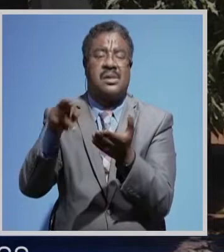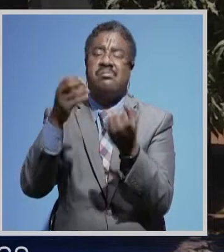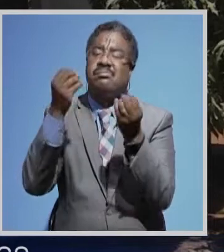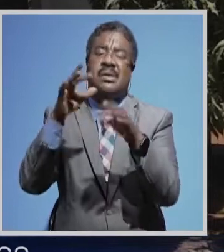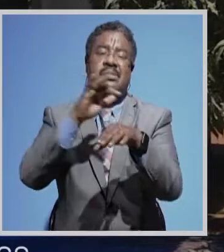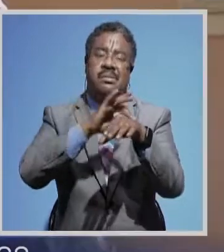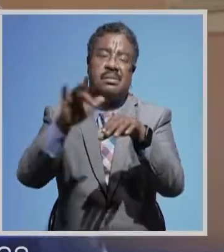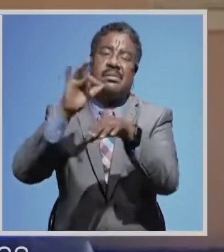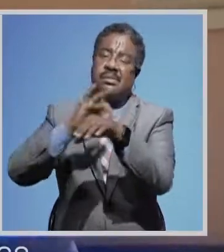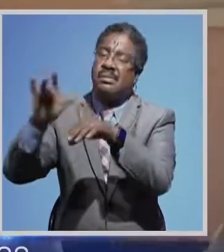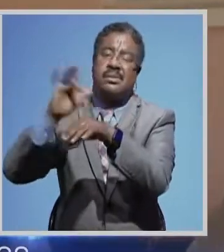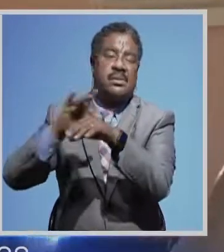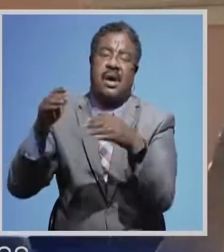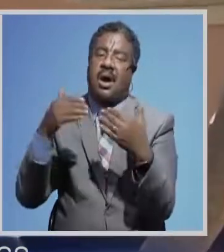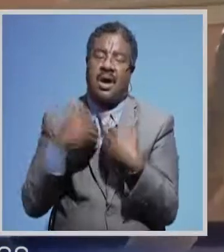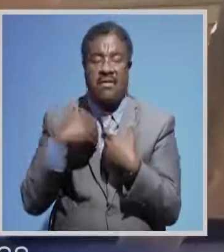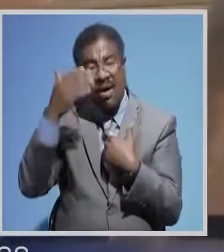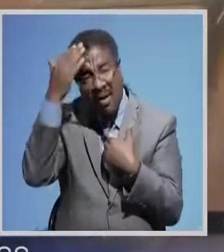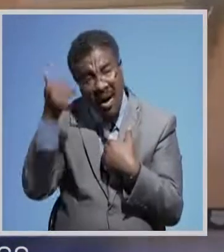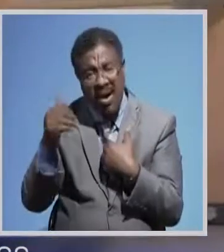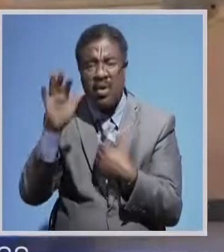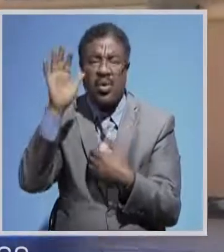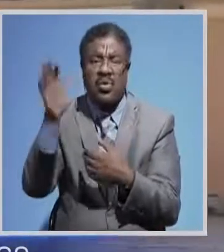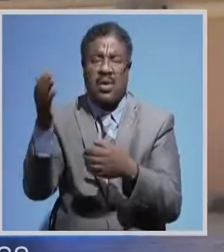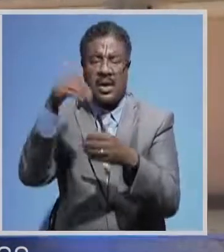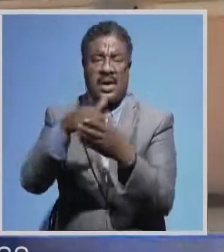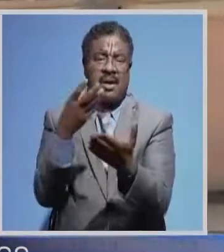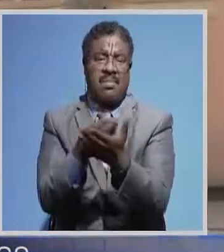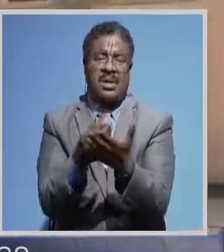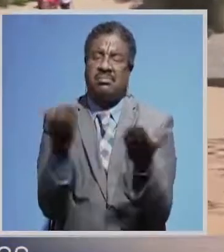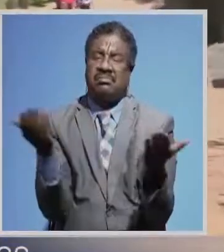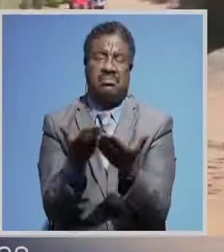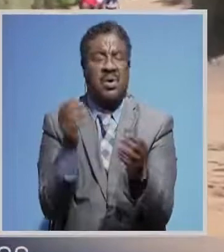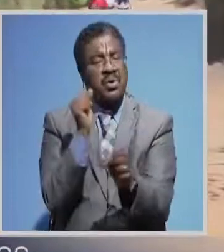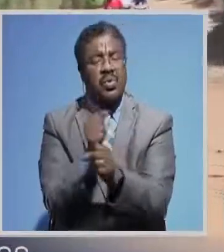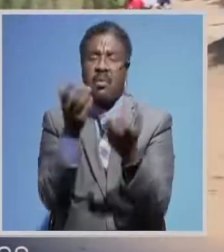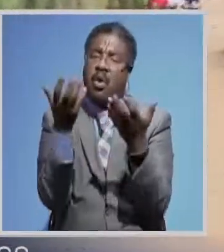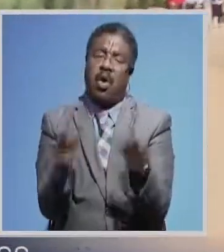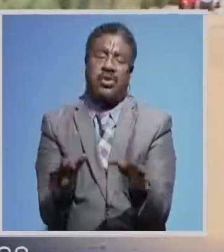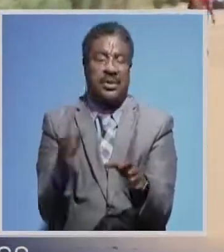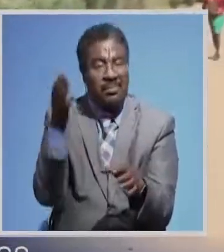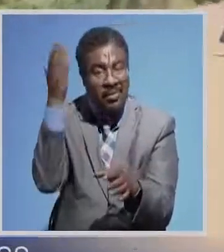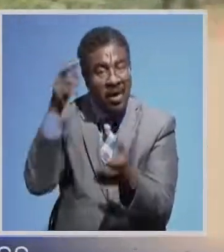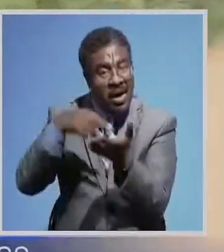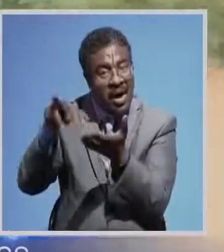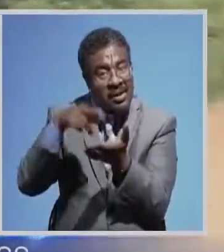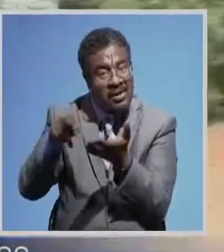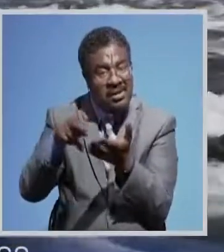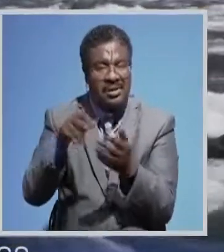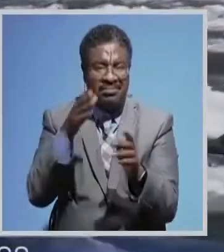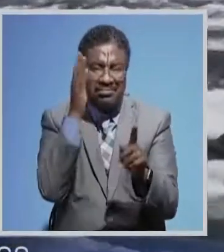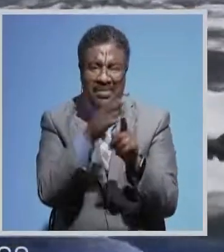have become vacant following the loss of income, in some cases loss of jobs, by tenants who used to work in tourism